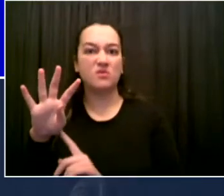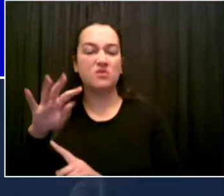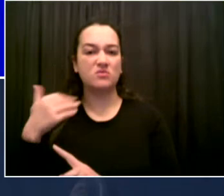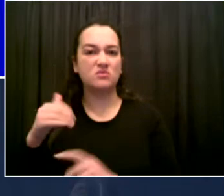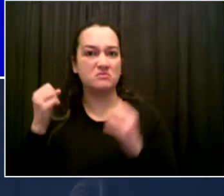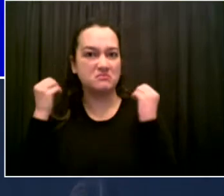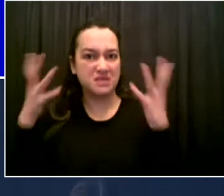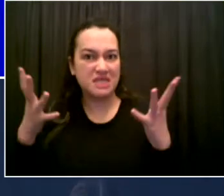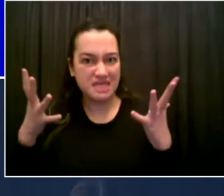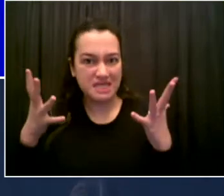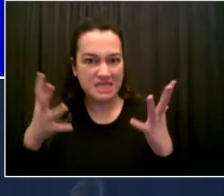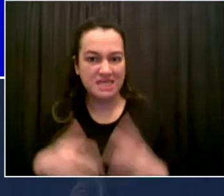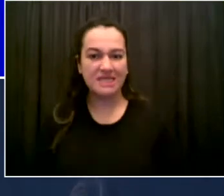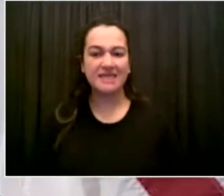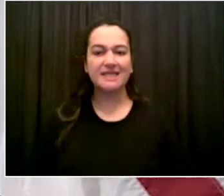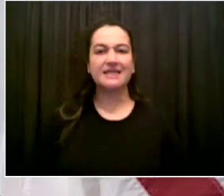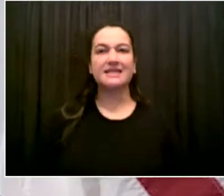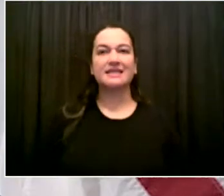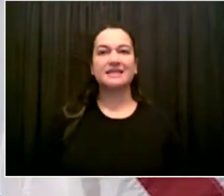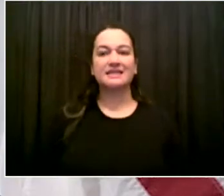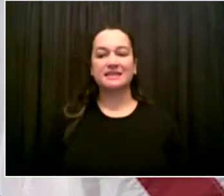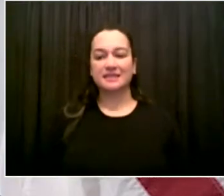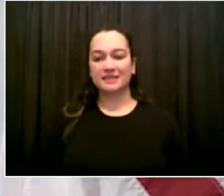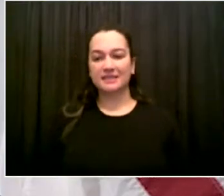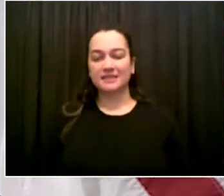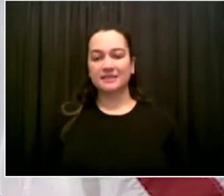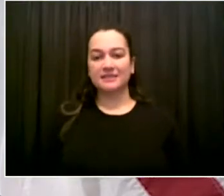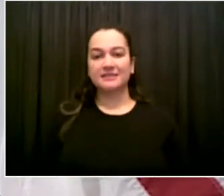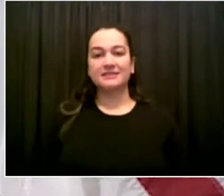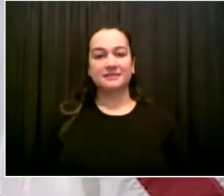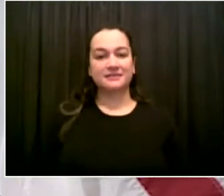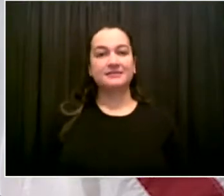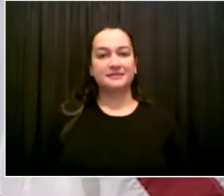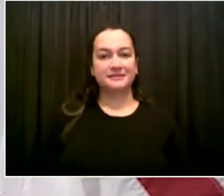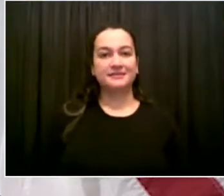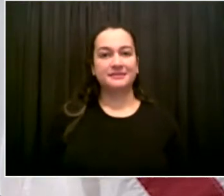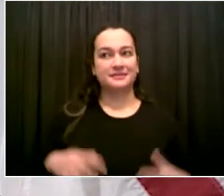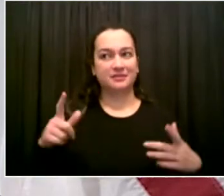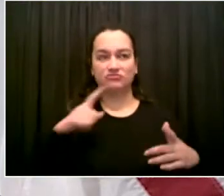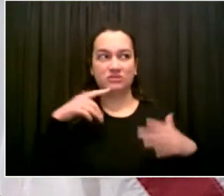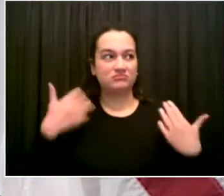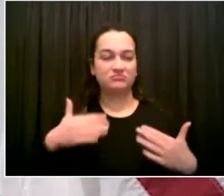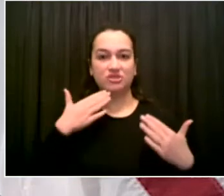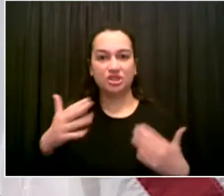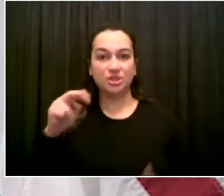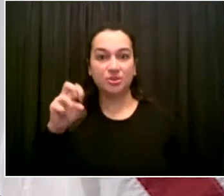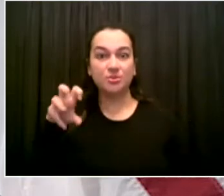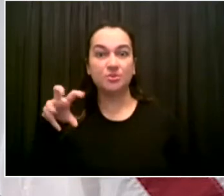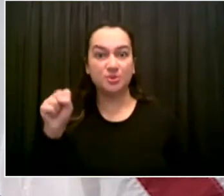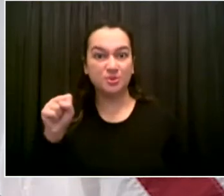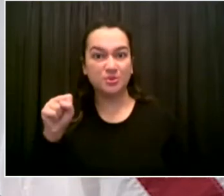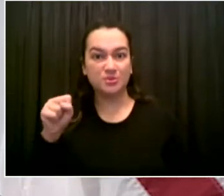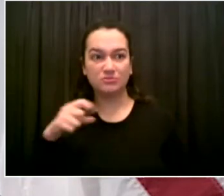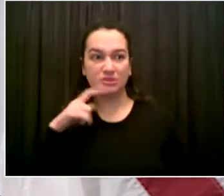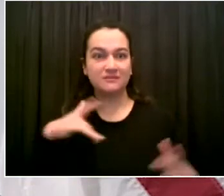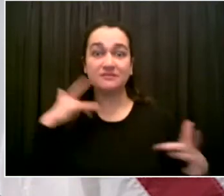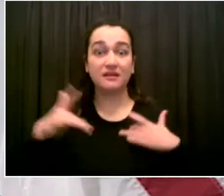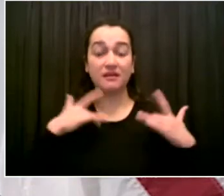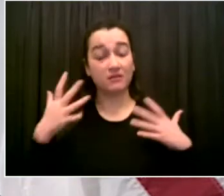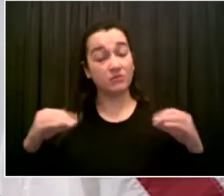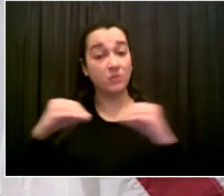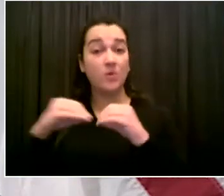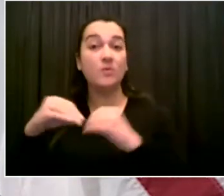news. Now, we have focused our vaccination efforts in so many ways to reach neighborhoods hardest